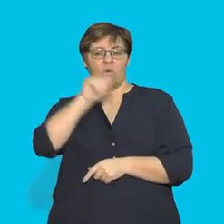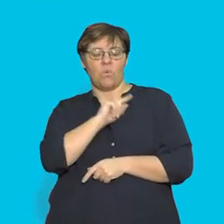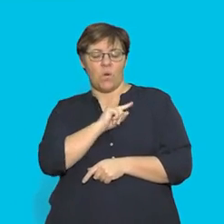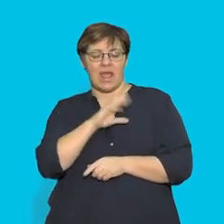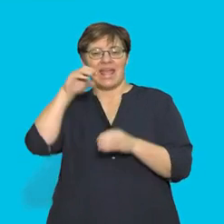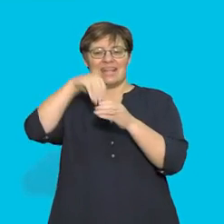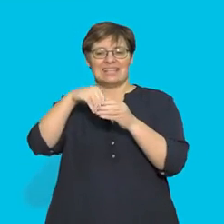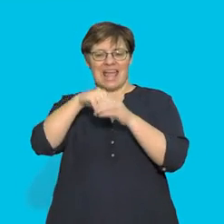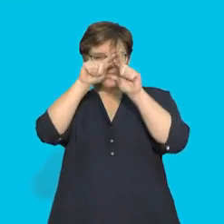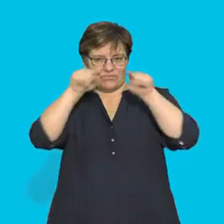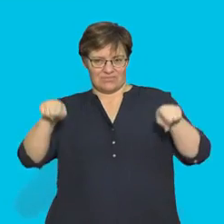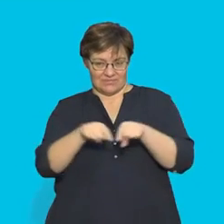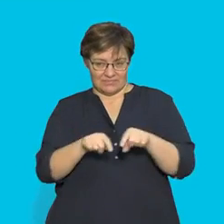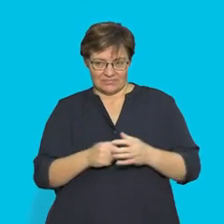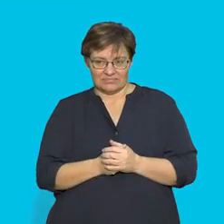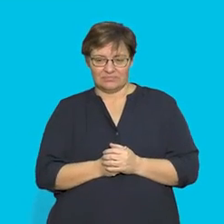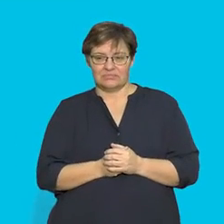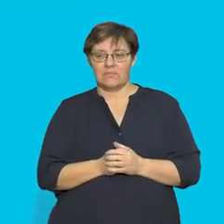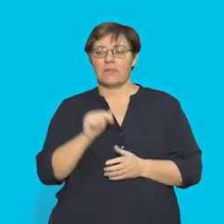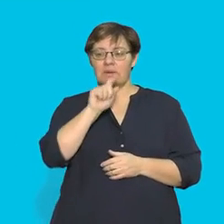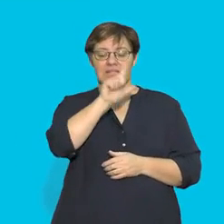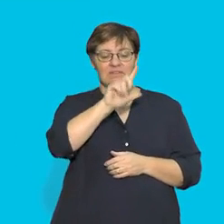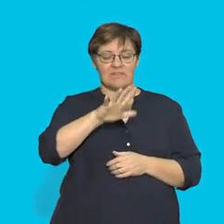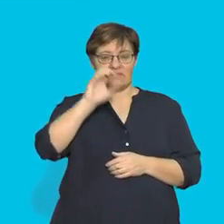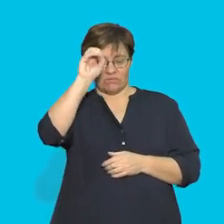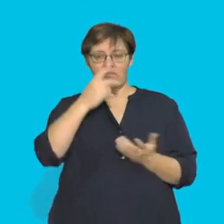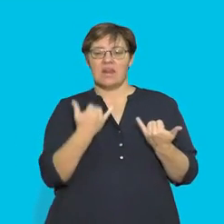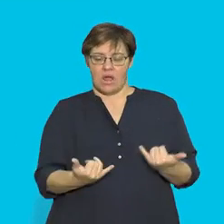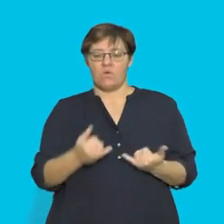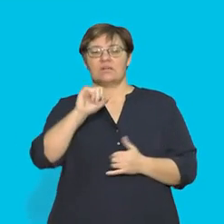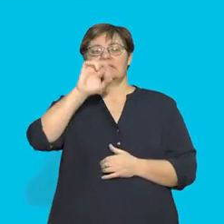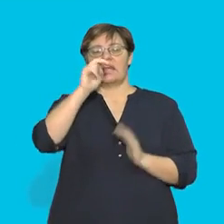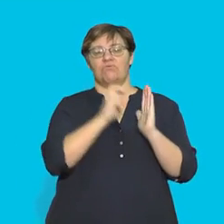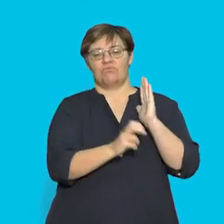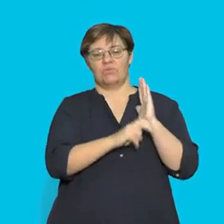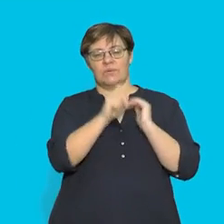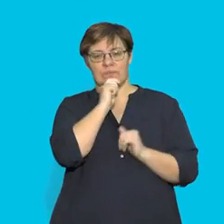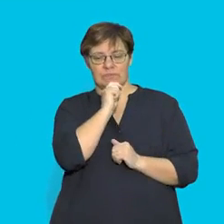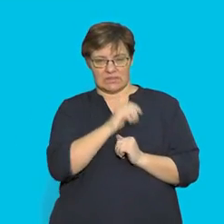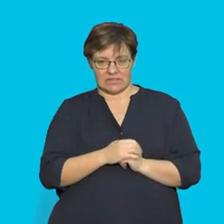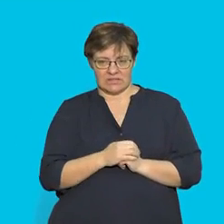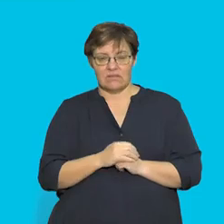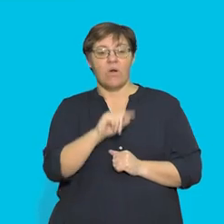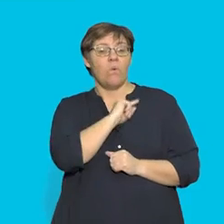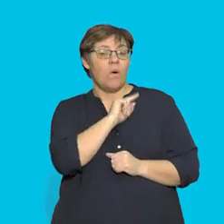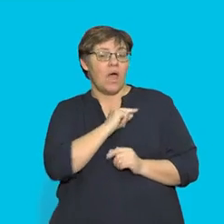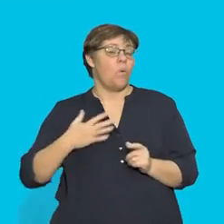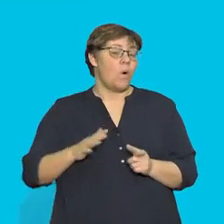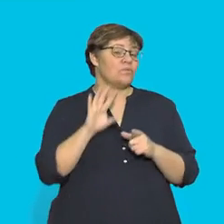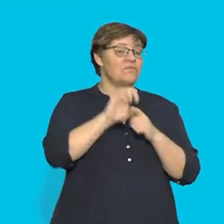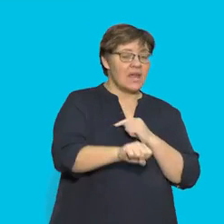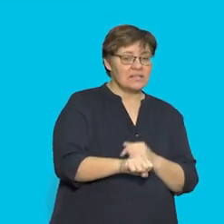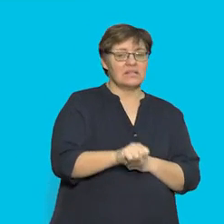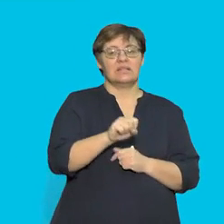So because this angle is just going to be 75 degrees, we can use the sine rule. And remember again, we're going to use the sine rule because we want to